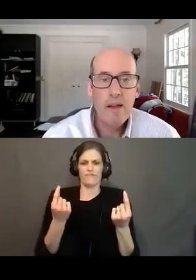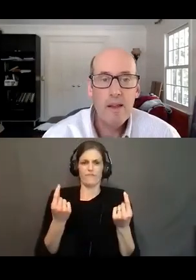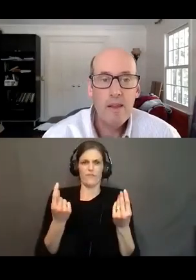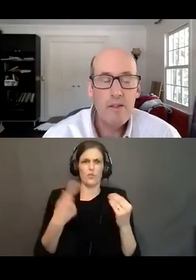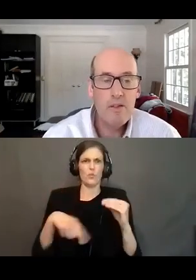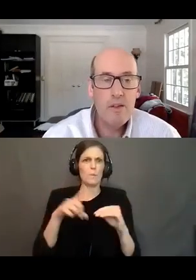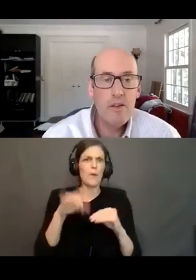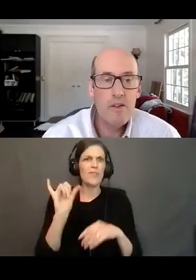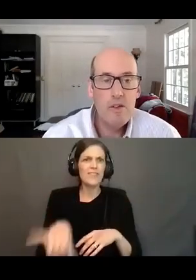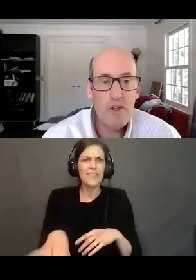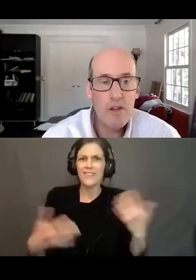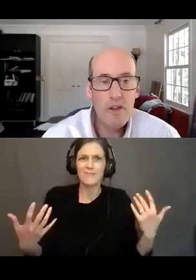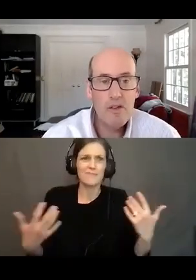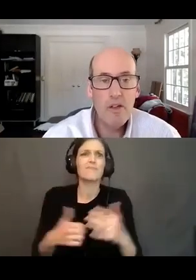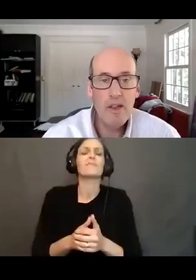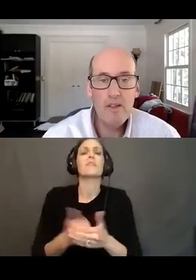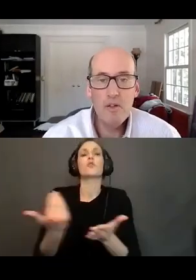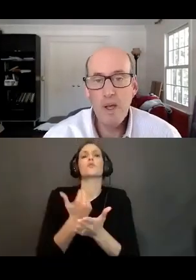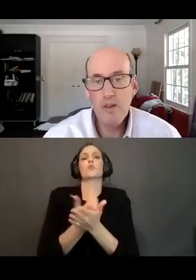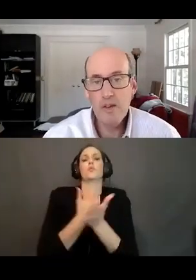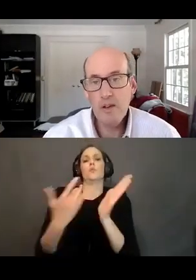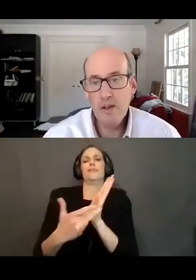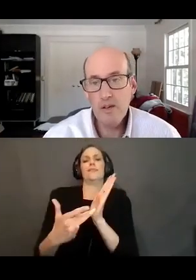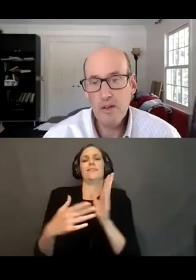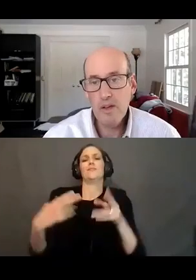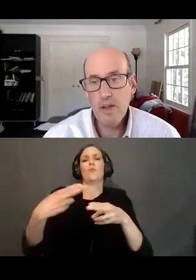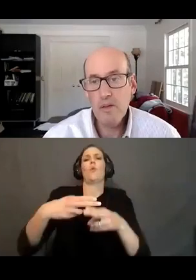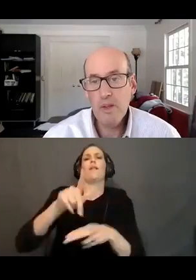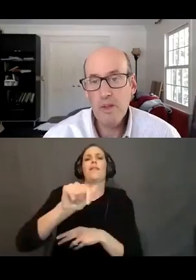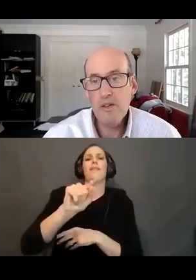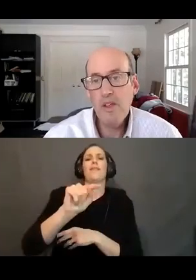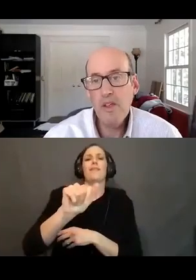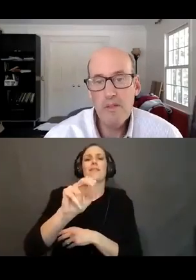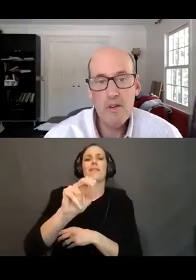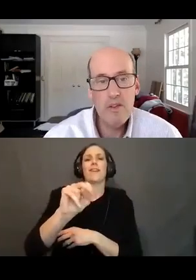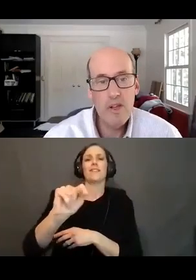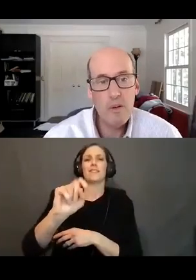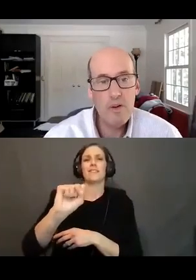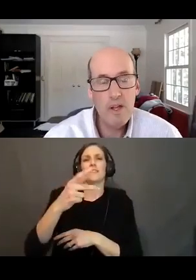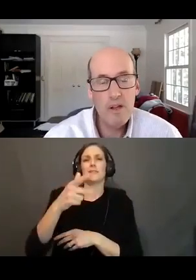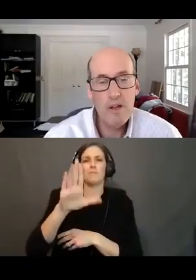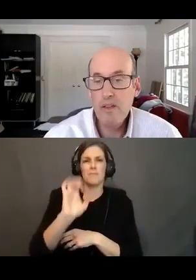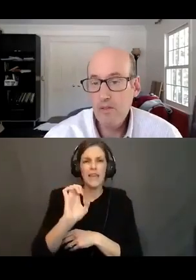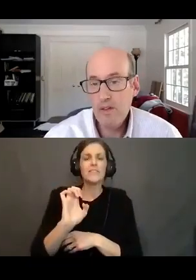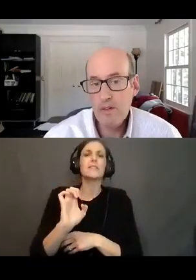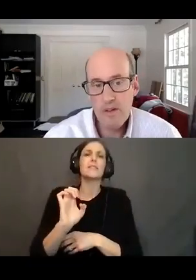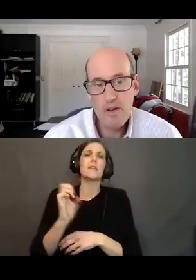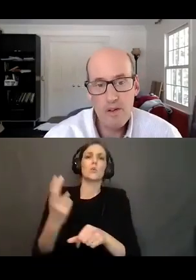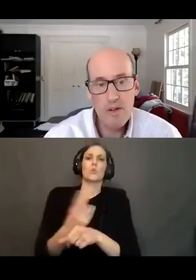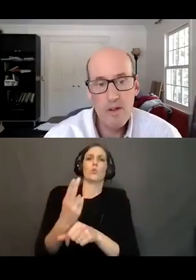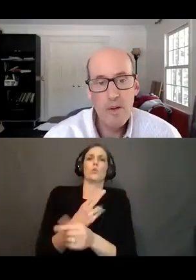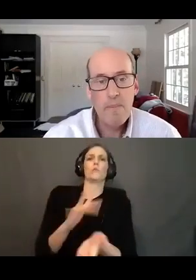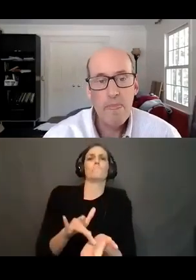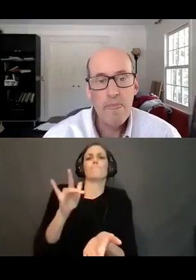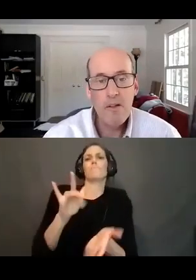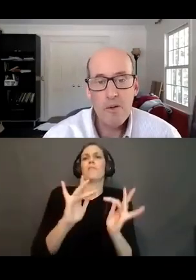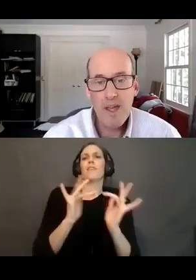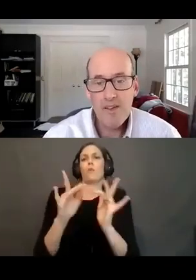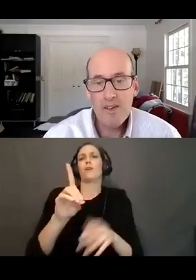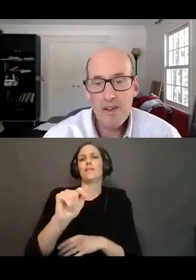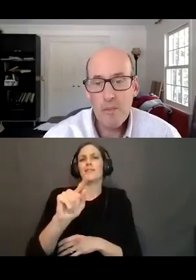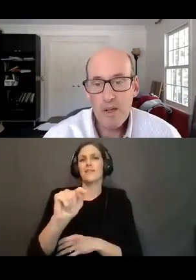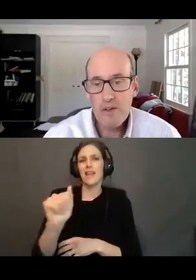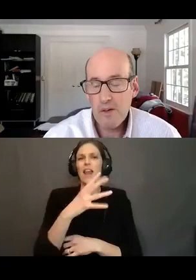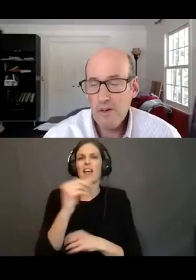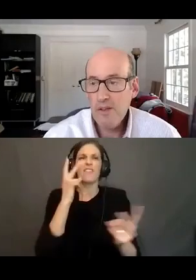And there are these new techniques called latent space techniques. And what they do is they leverage the network data and the visualization. The